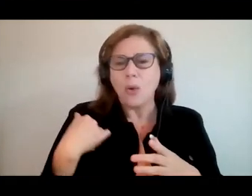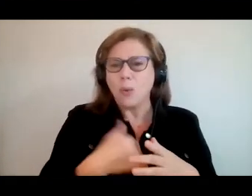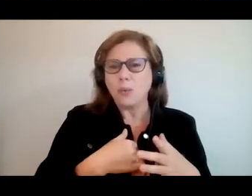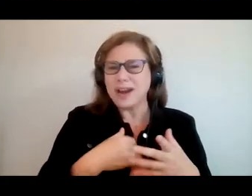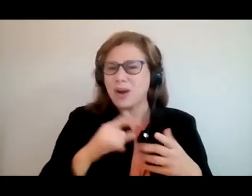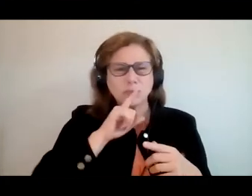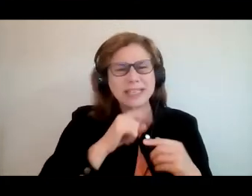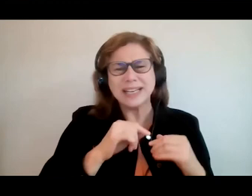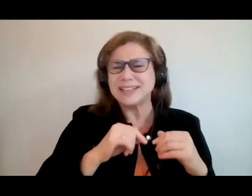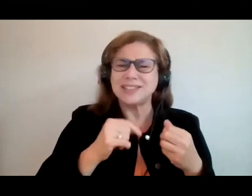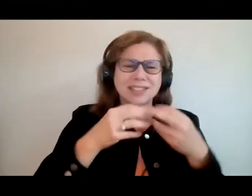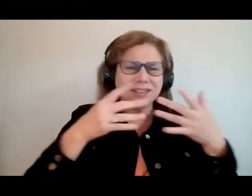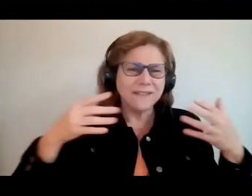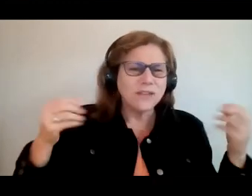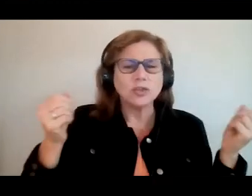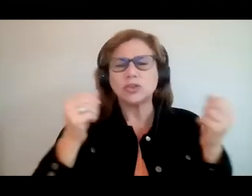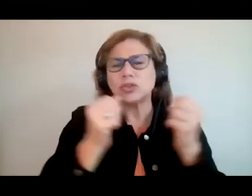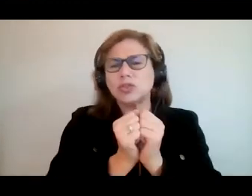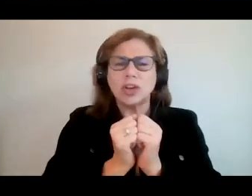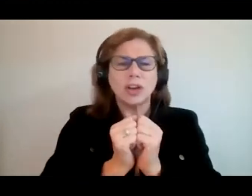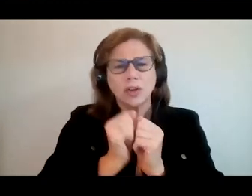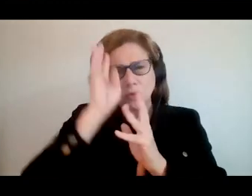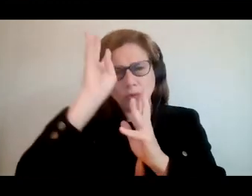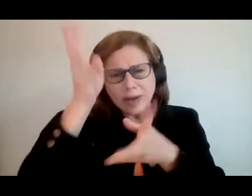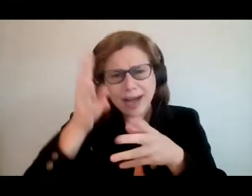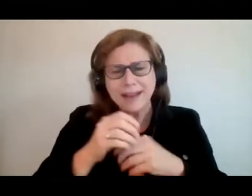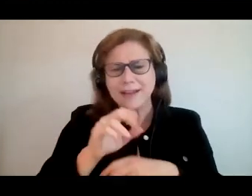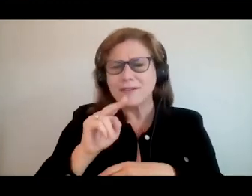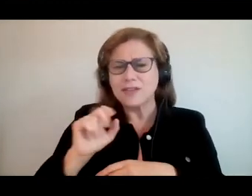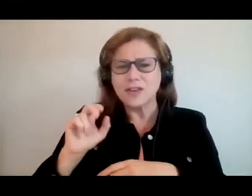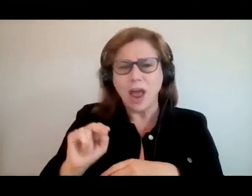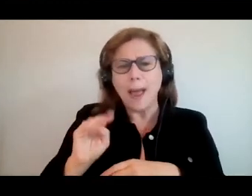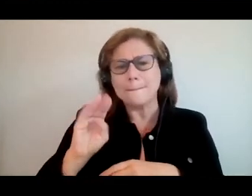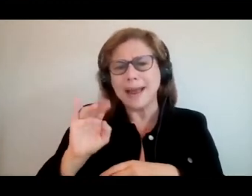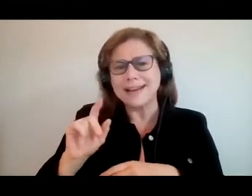diverse creatives, many of whom are trans and non-binary. And